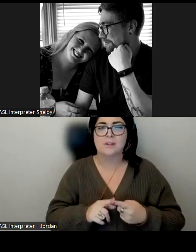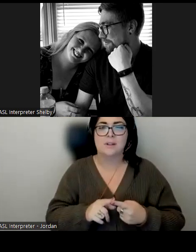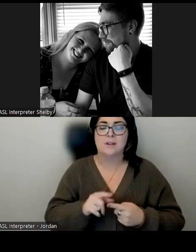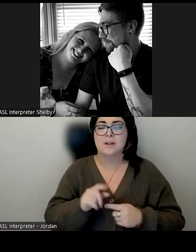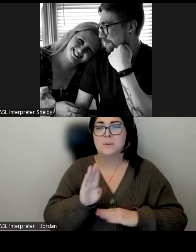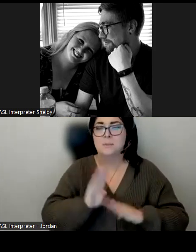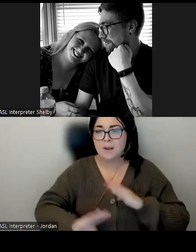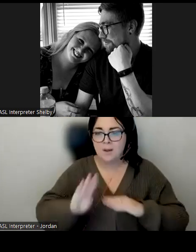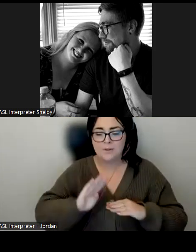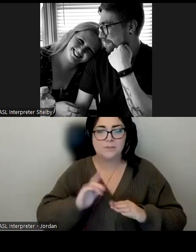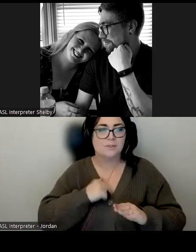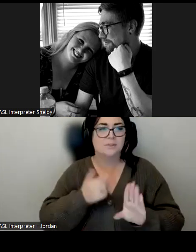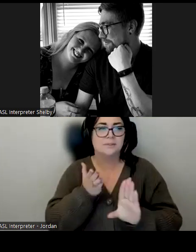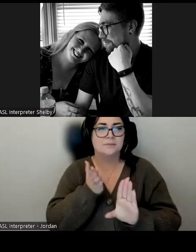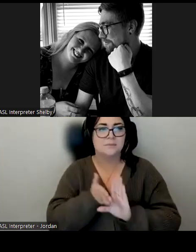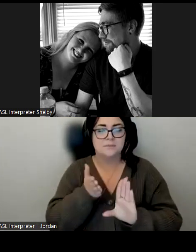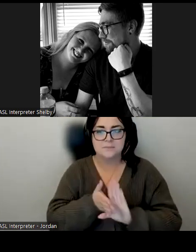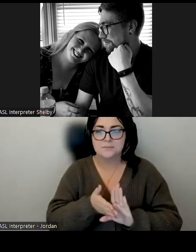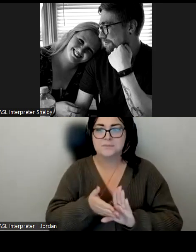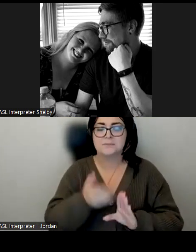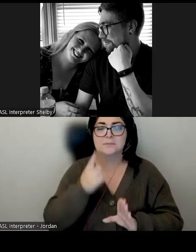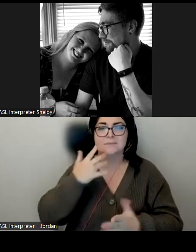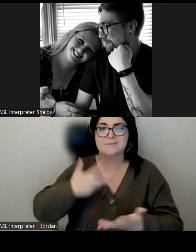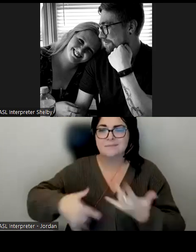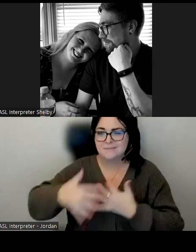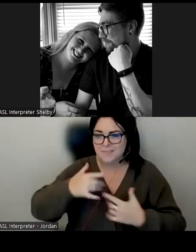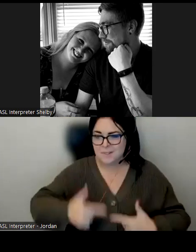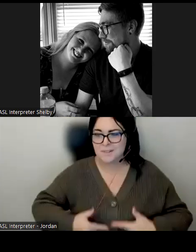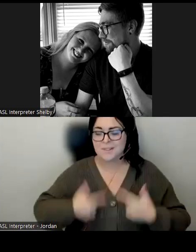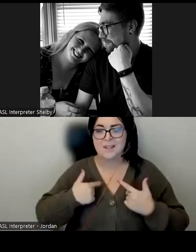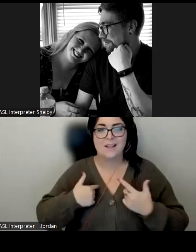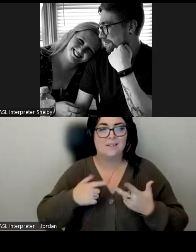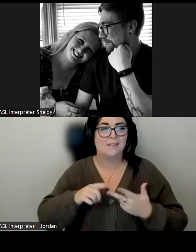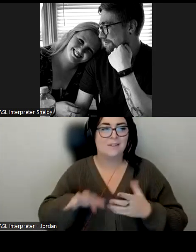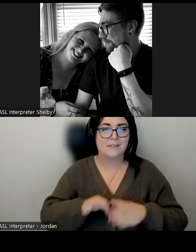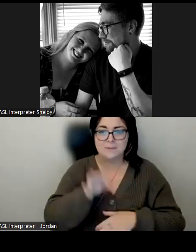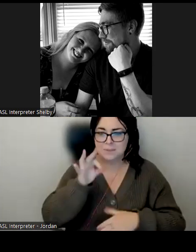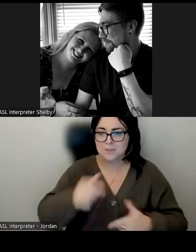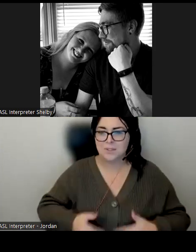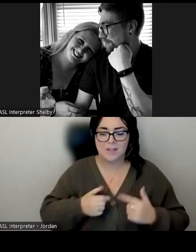our psychology, it affects our social life, it affects our spiritual life.